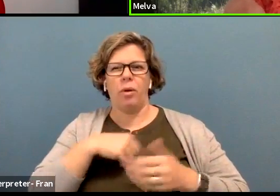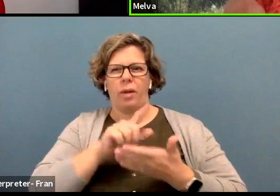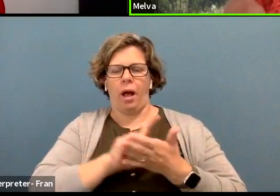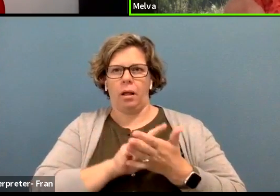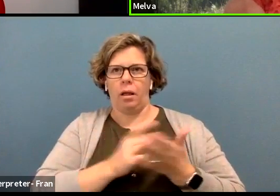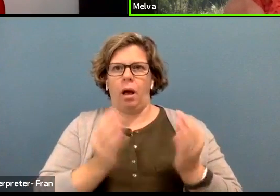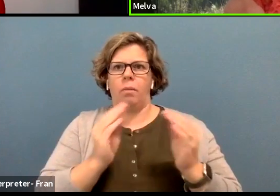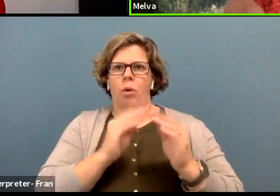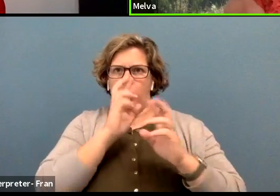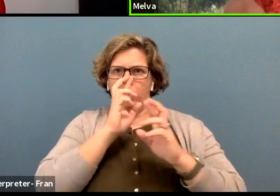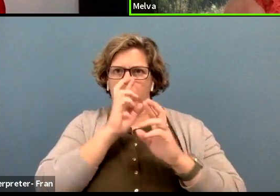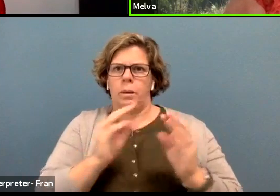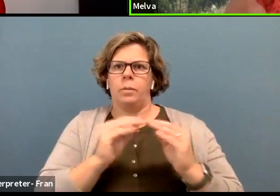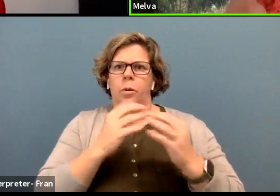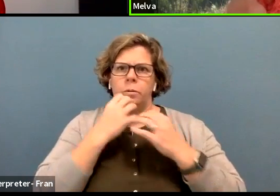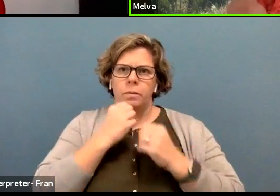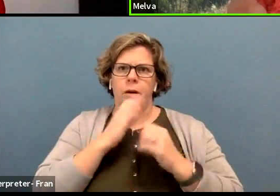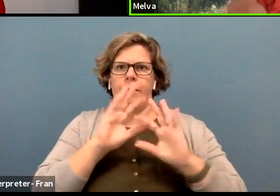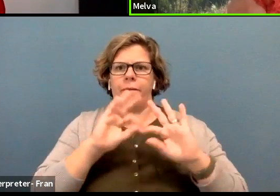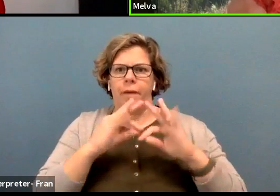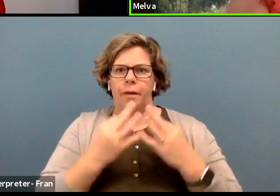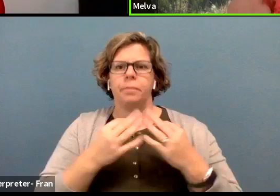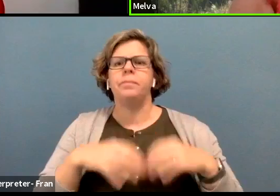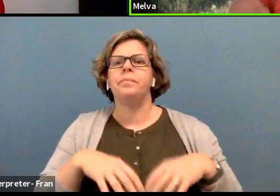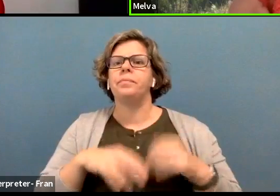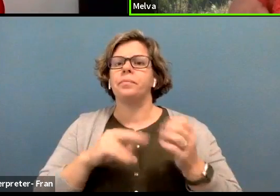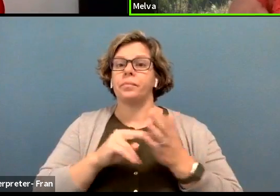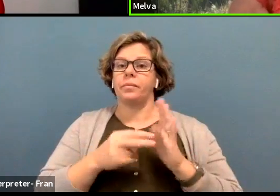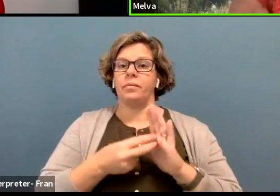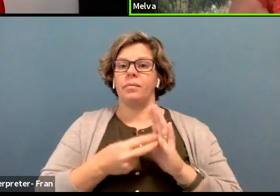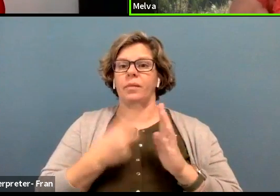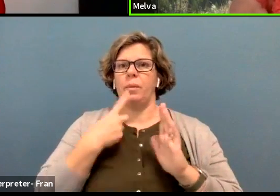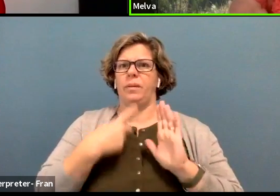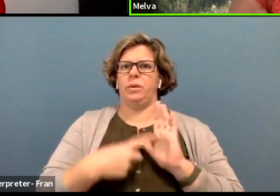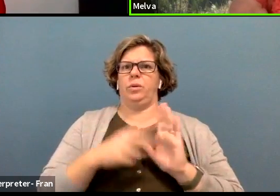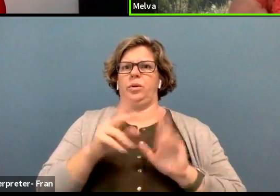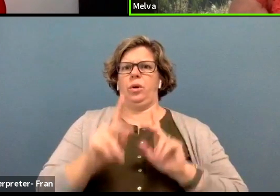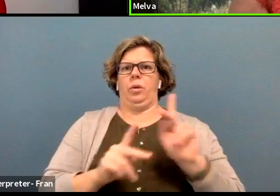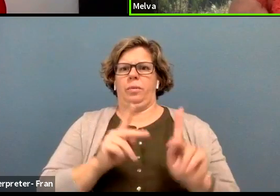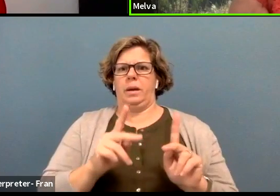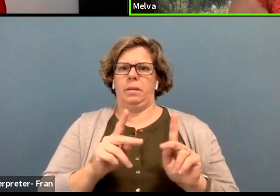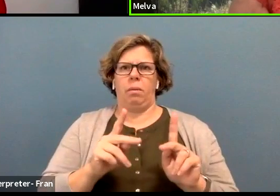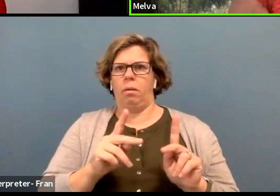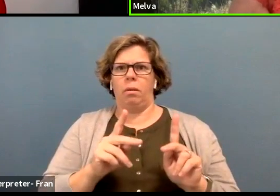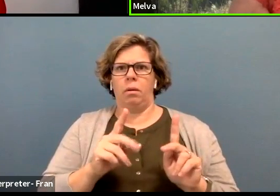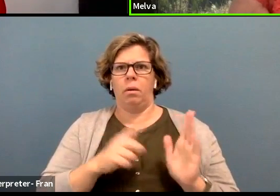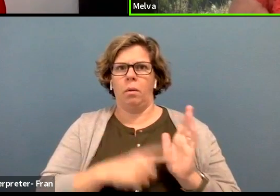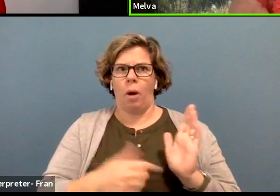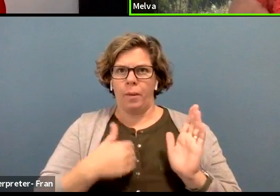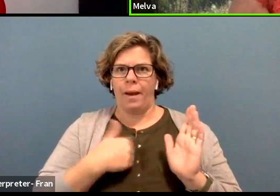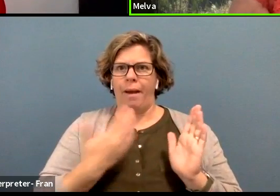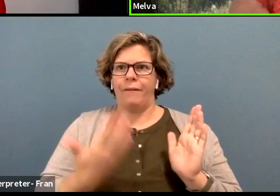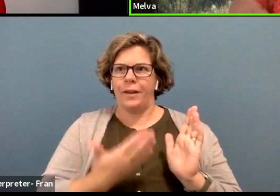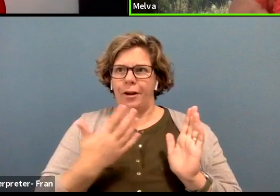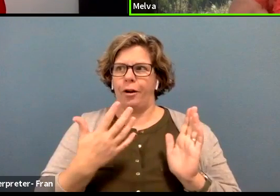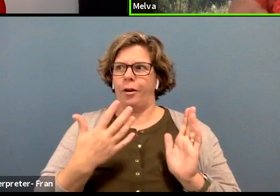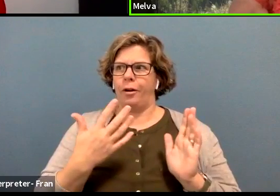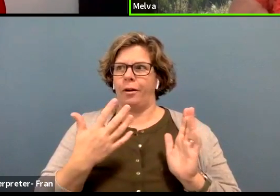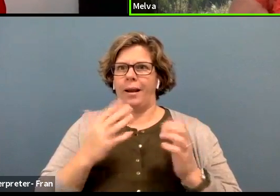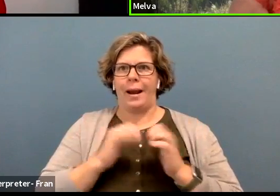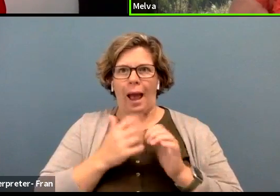acknowledge that and show people what things we do have and where we've been, and it will